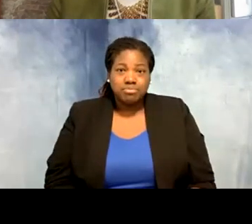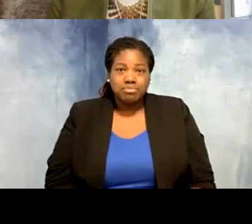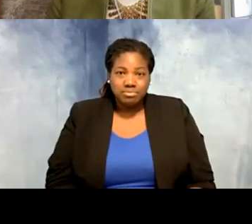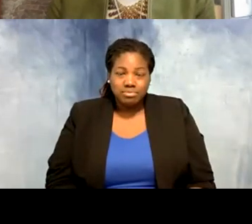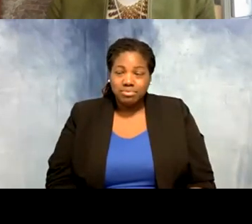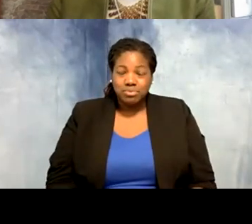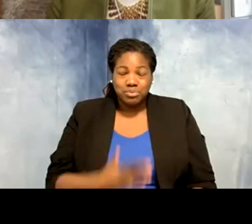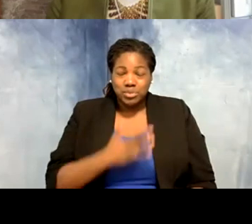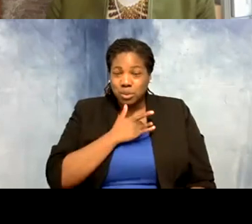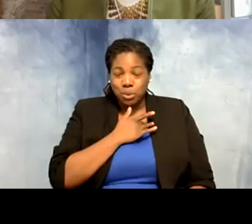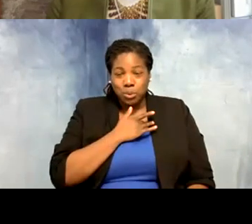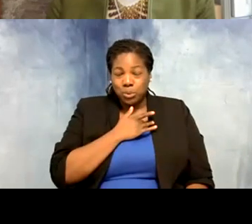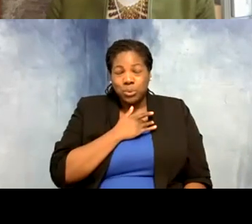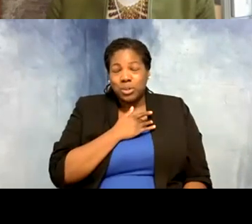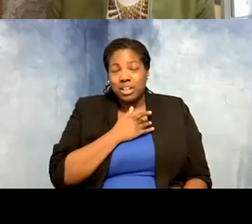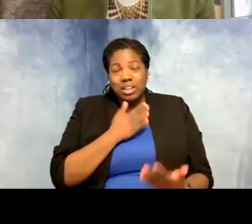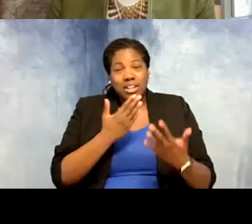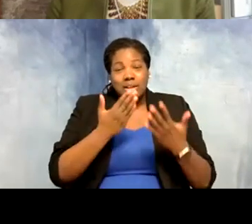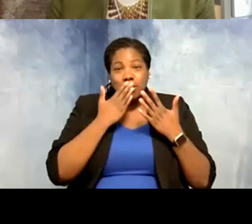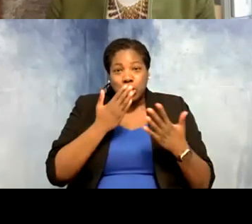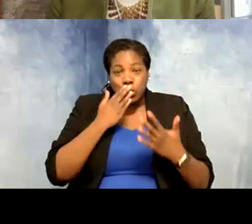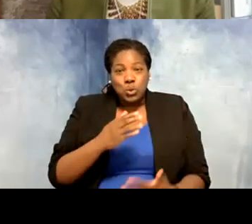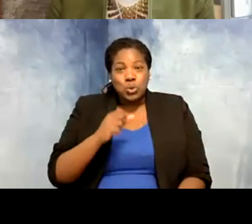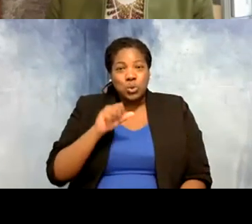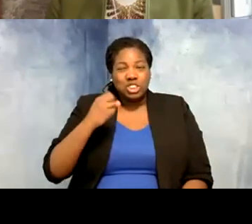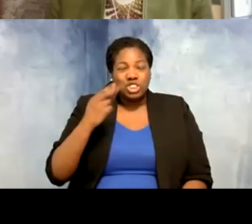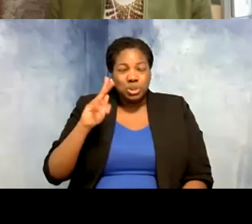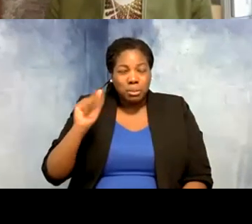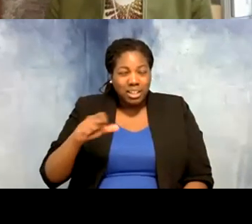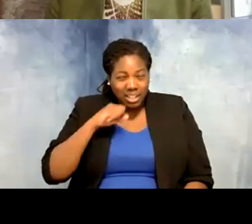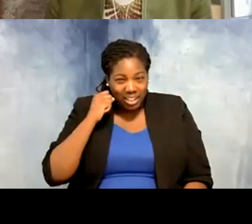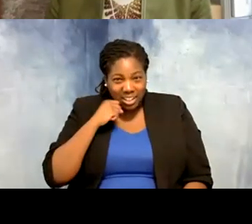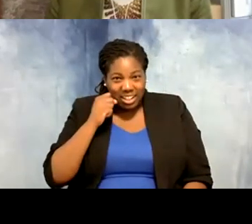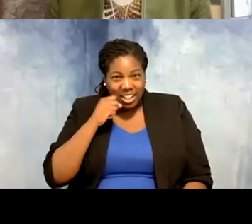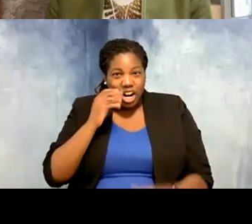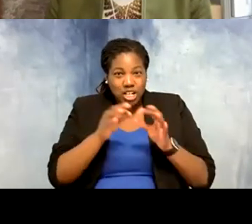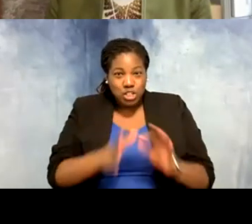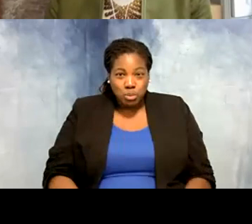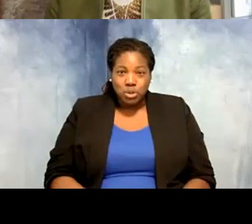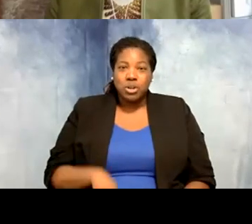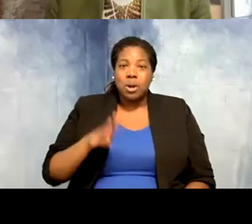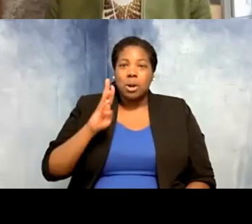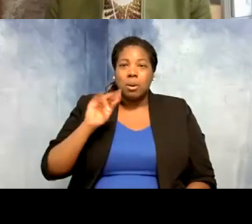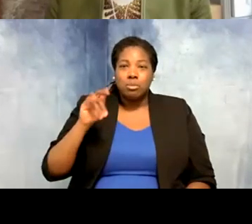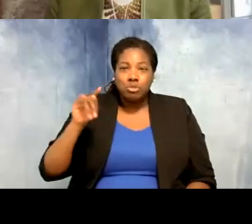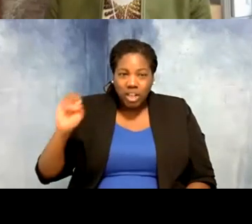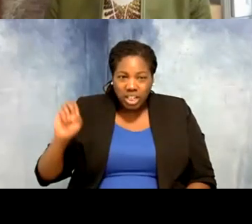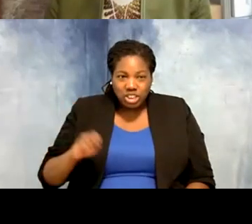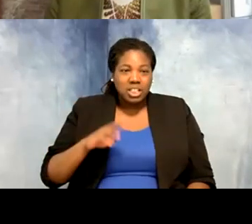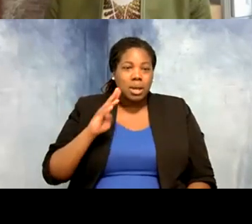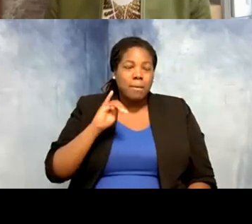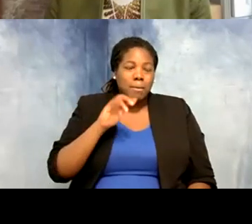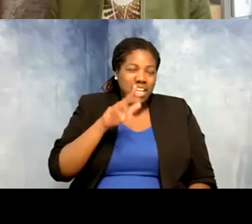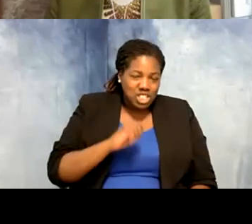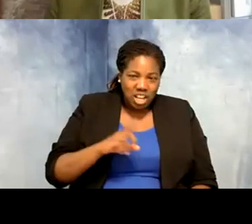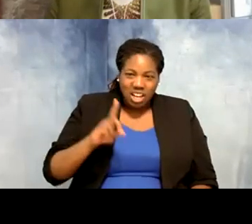Whew. Thank you. Thank you to Shamika, our ASL interpreter, and Brigitte, Michelle,